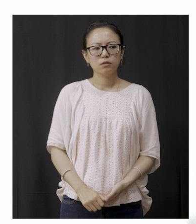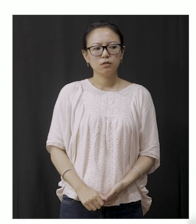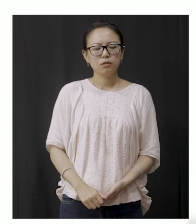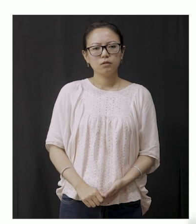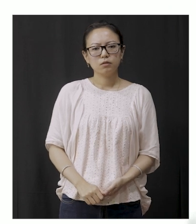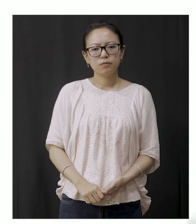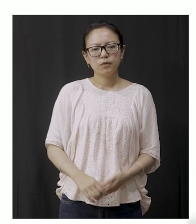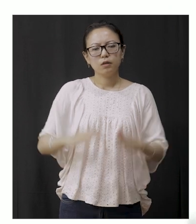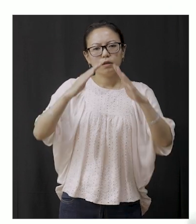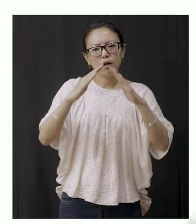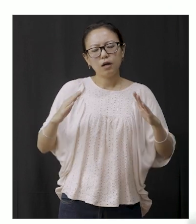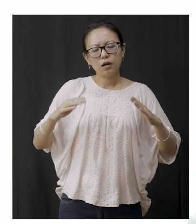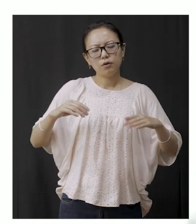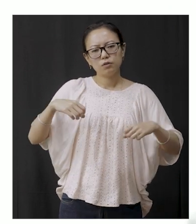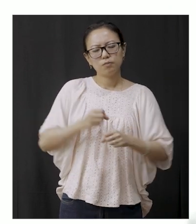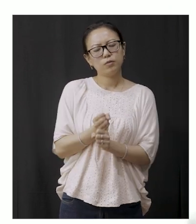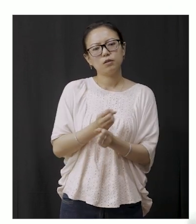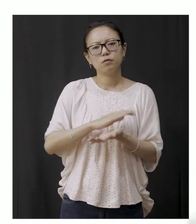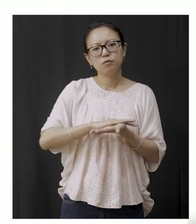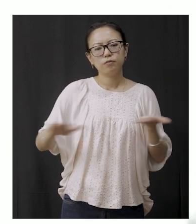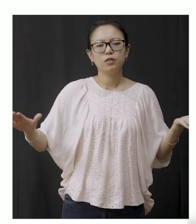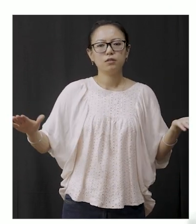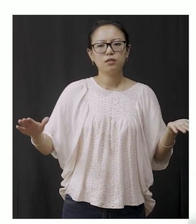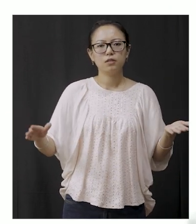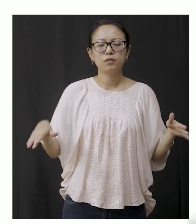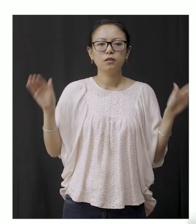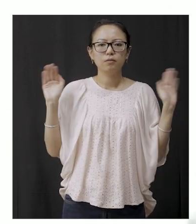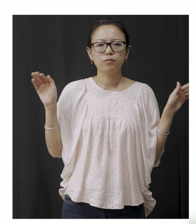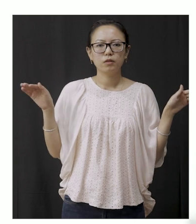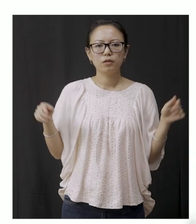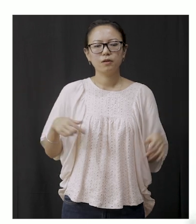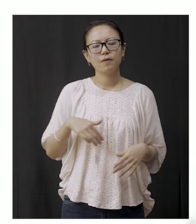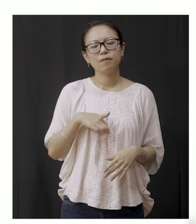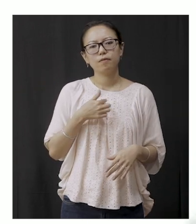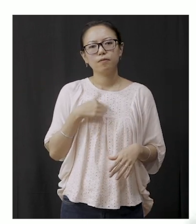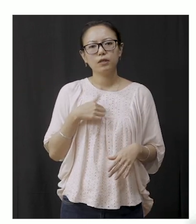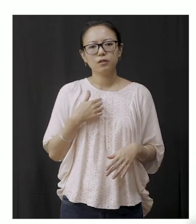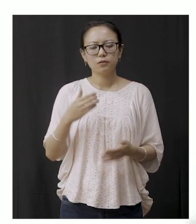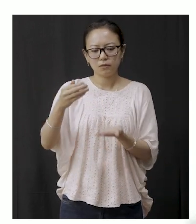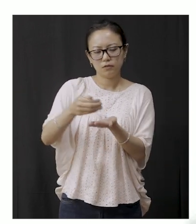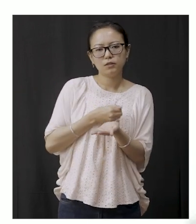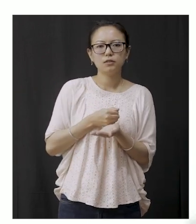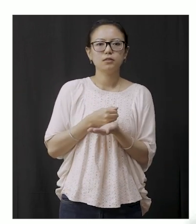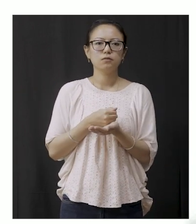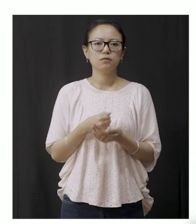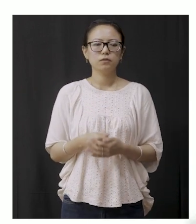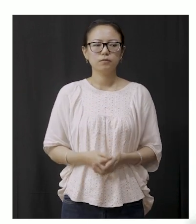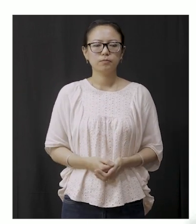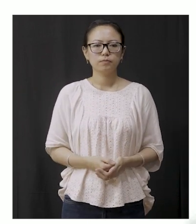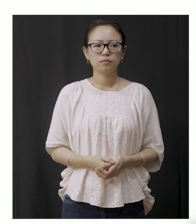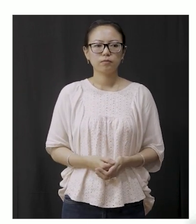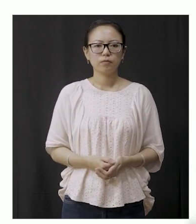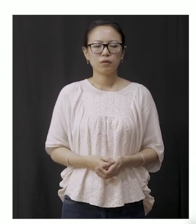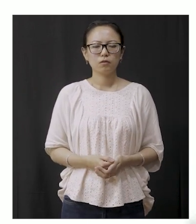house, they feel safe, they feel protected, and they stay here, right? When we build a house, and when